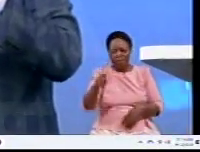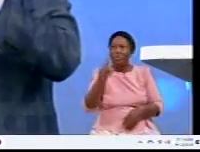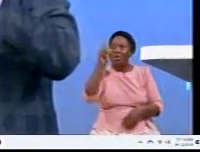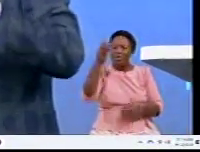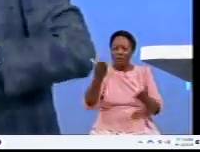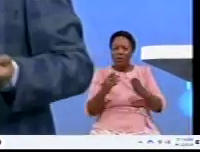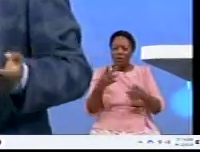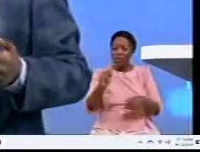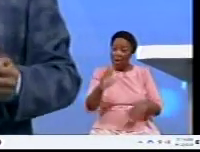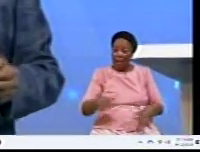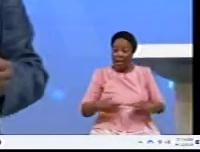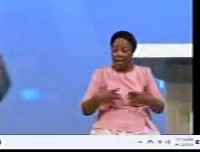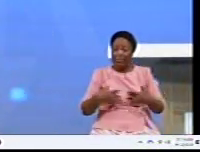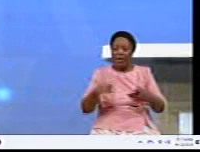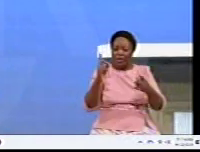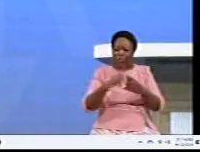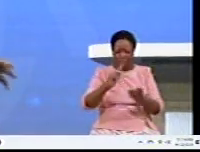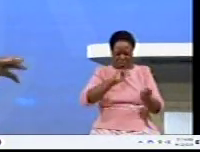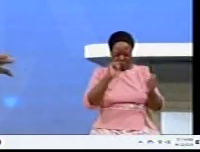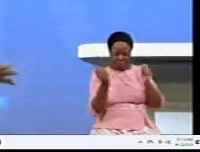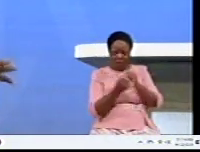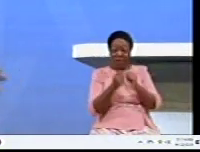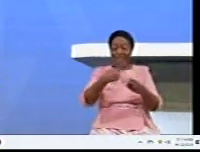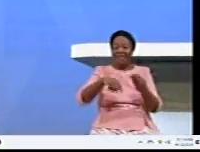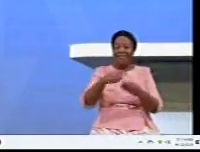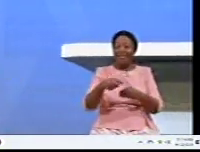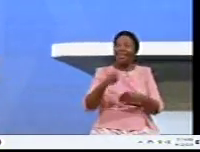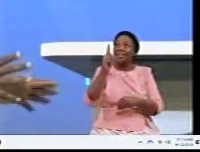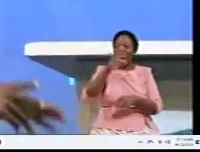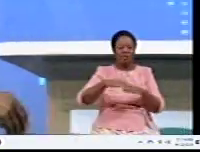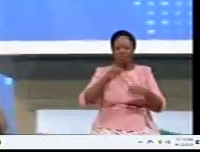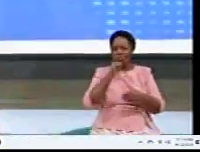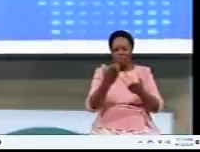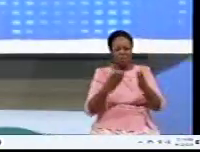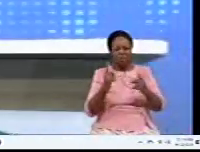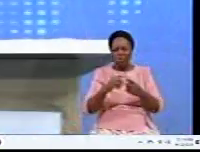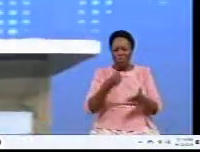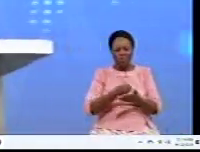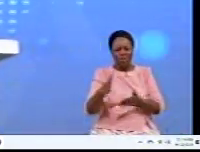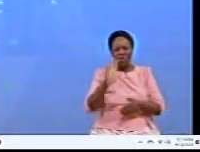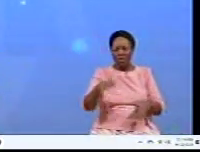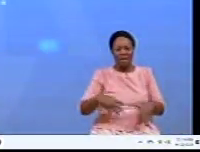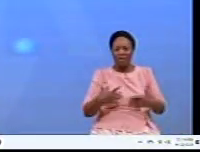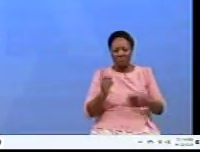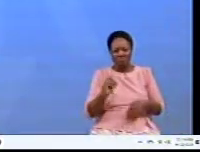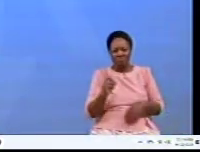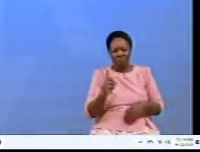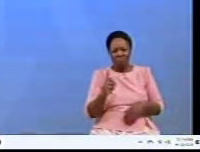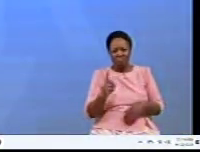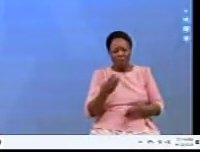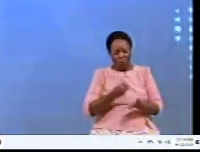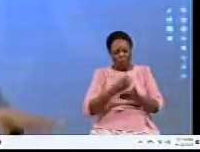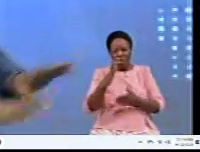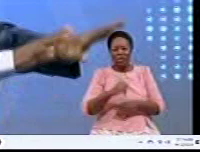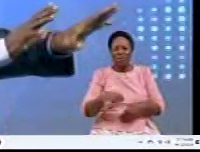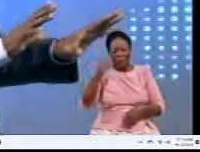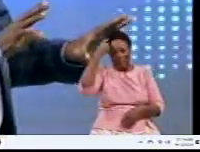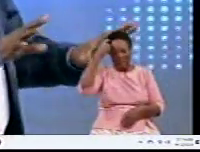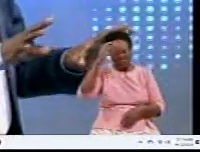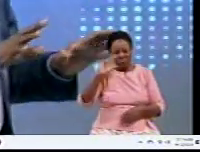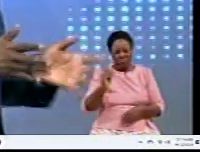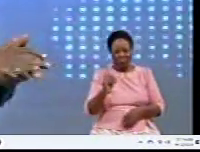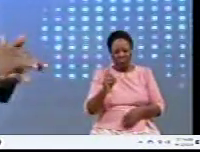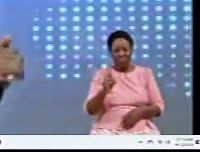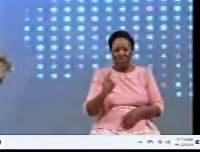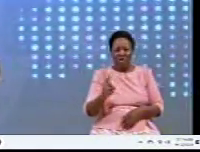your life to turn around. He doesn't want you to waste your life, waste your mind. He doesn't want